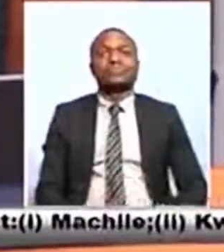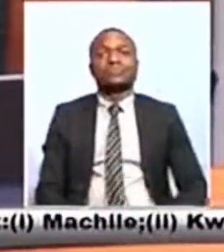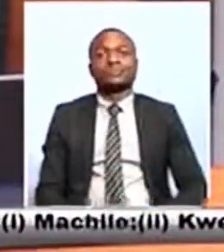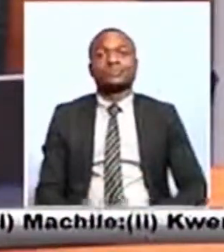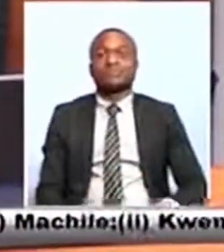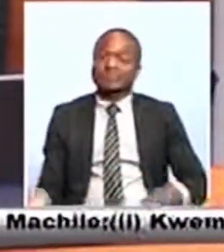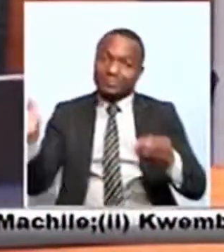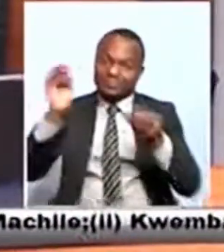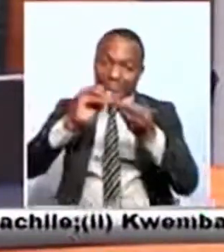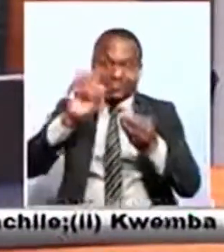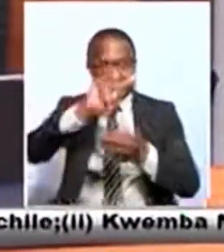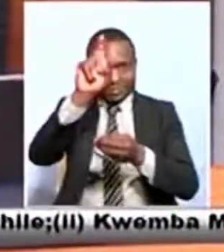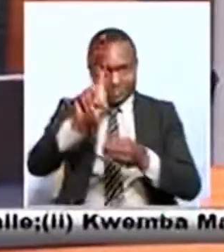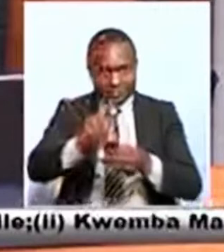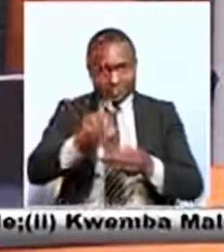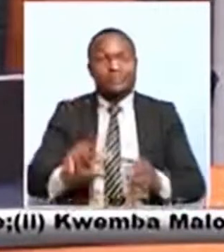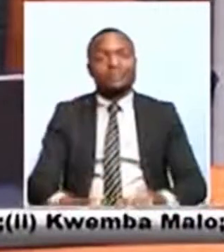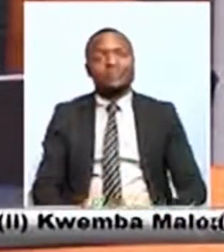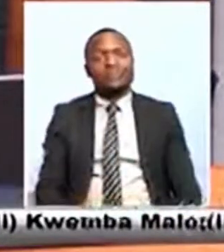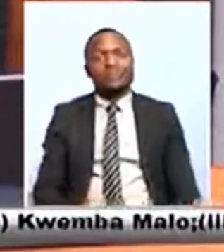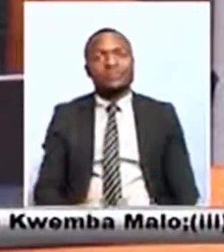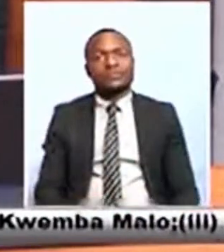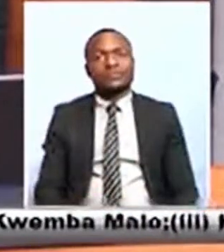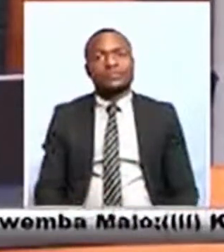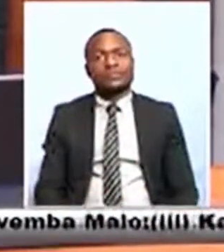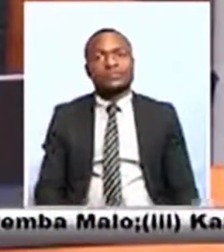Supplementary questions?